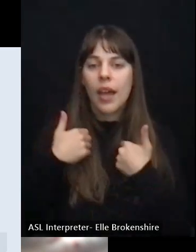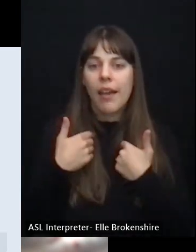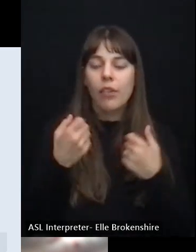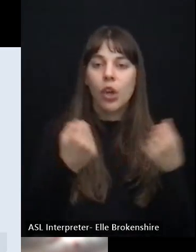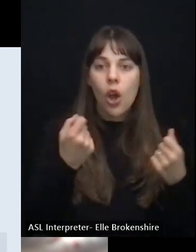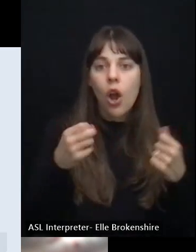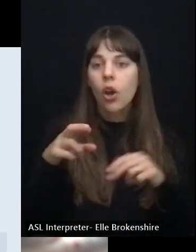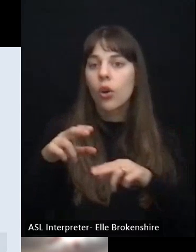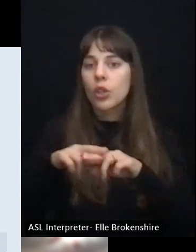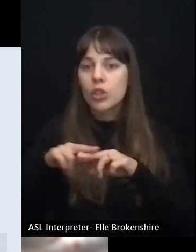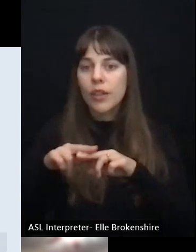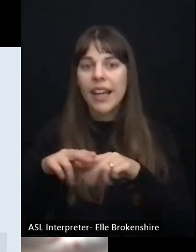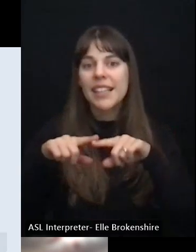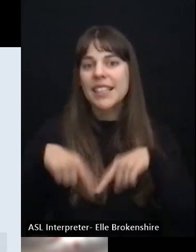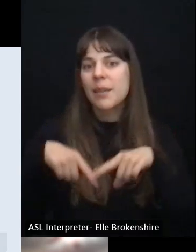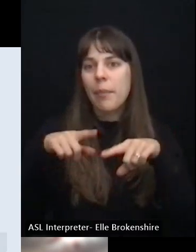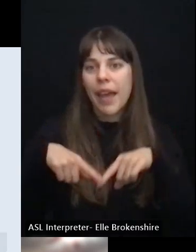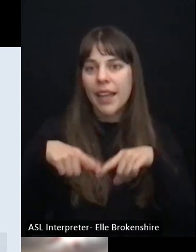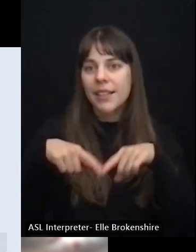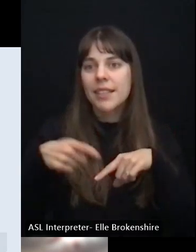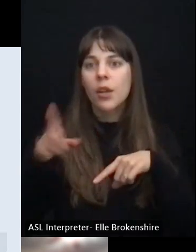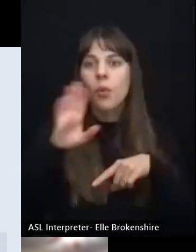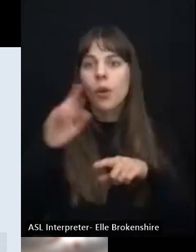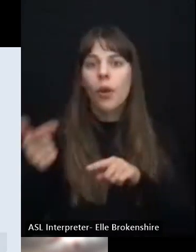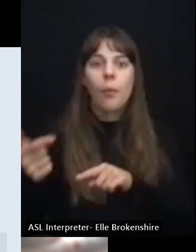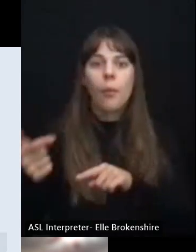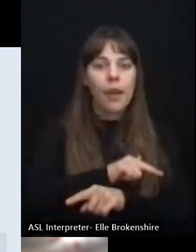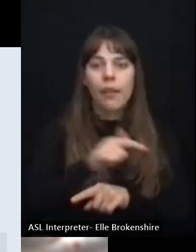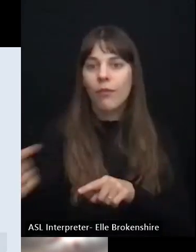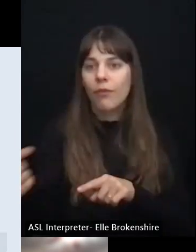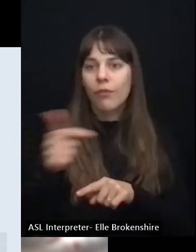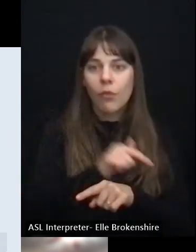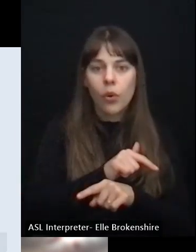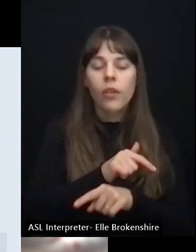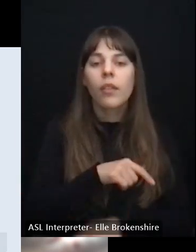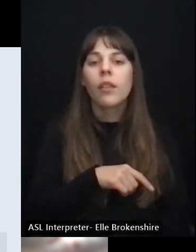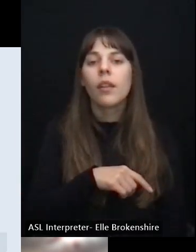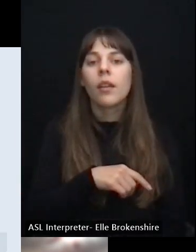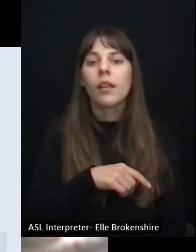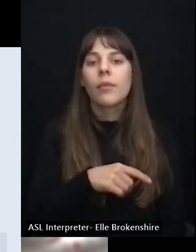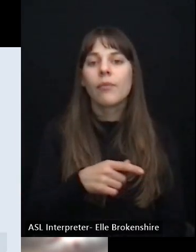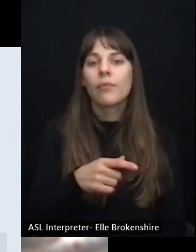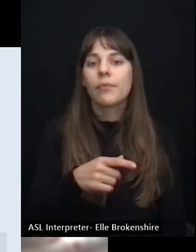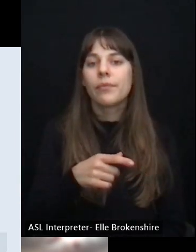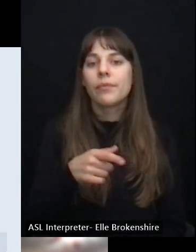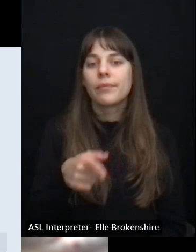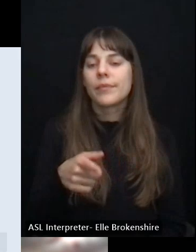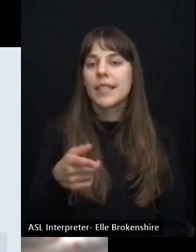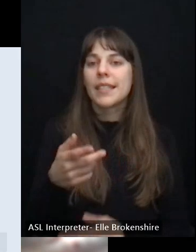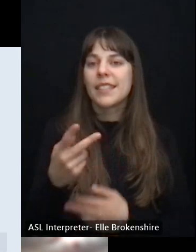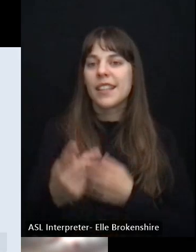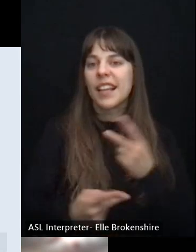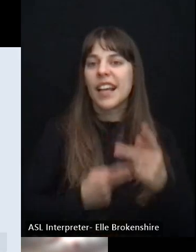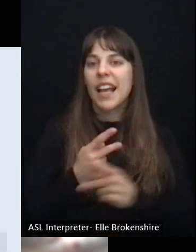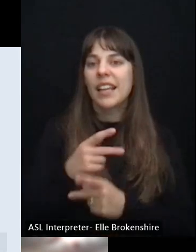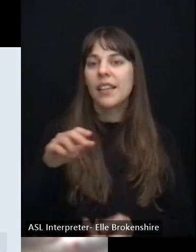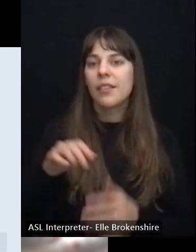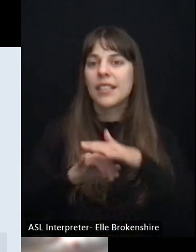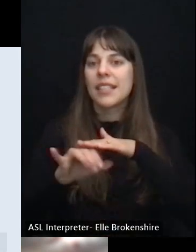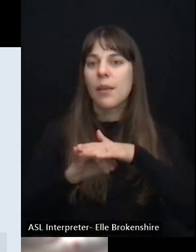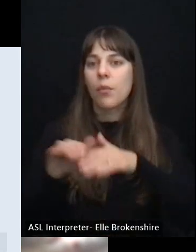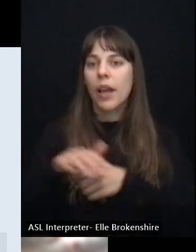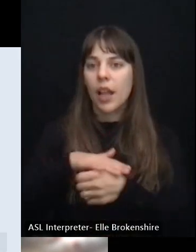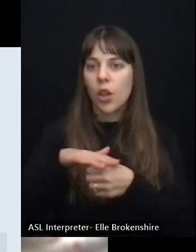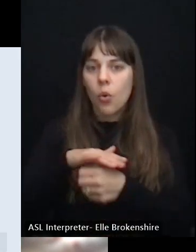alternating between Gateway and Allegheny as a version of our subway local. Again, we anticipate that taking approximately